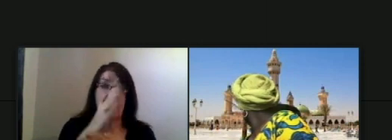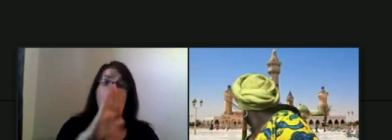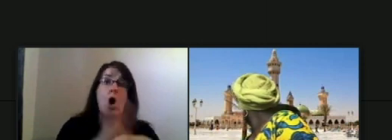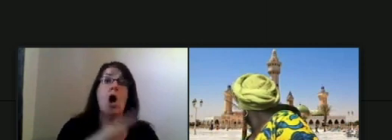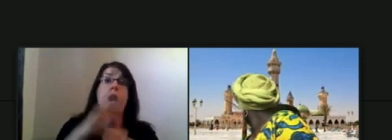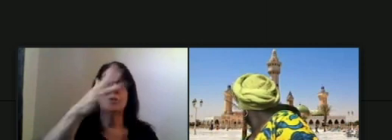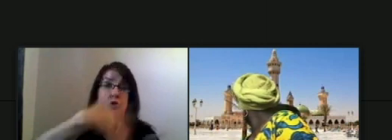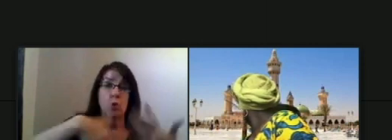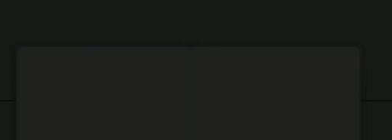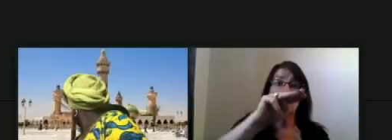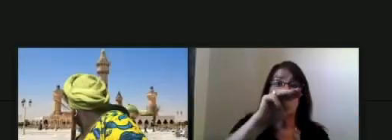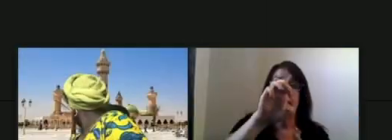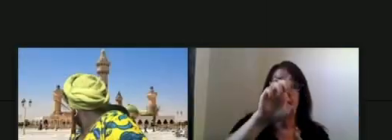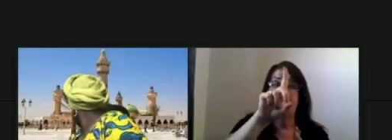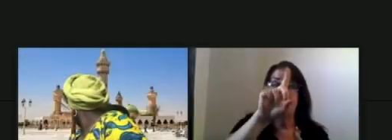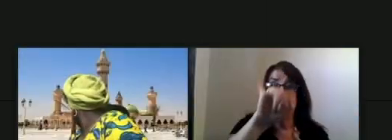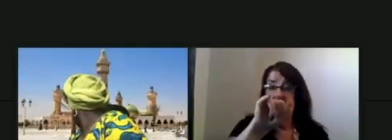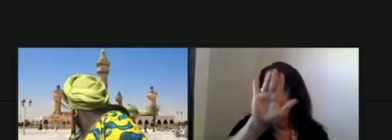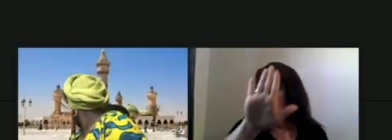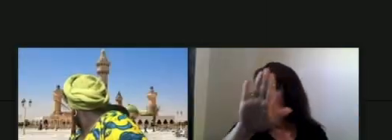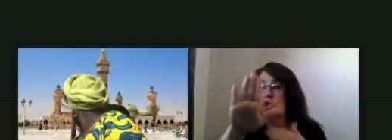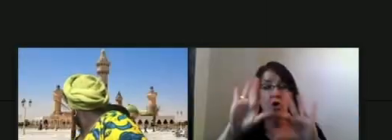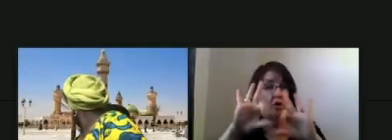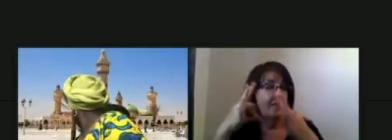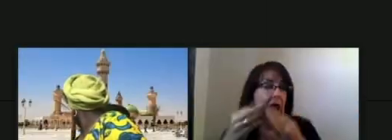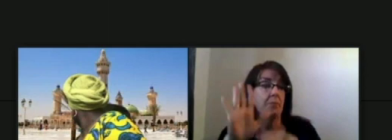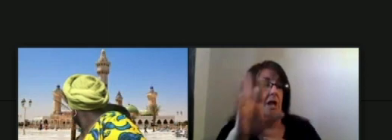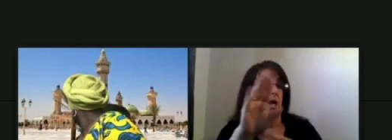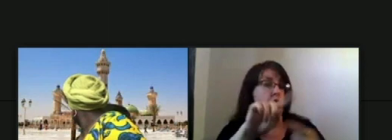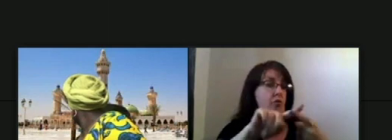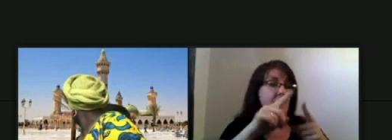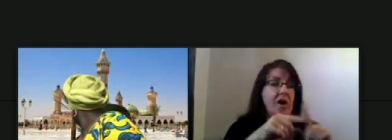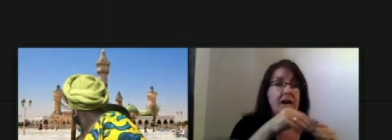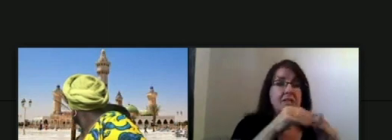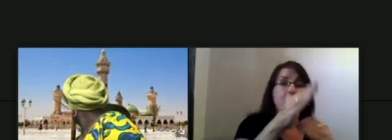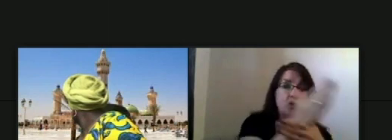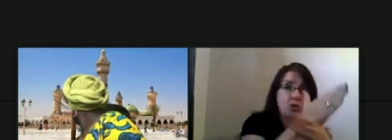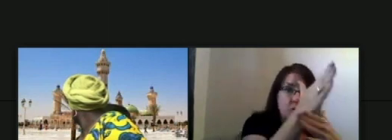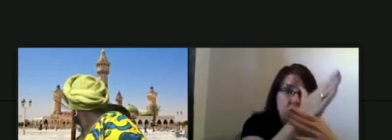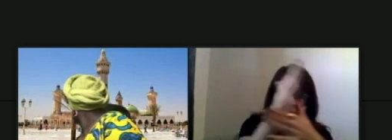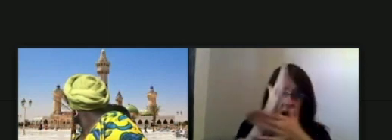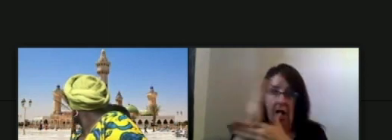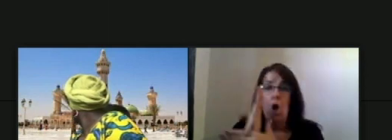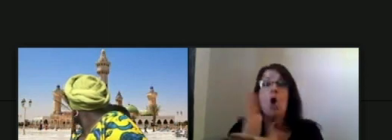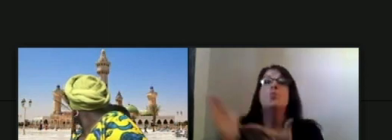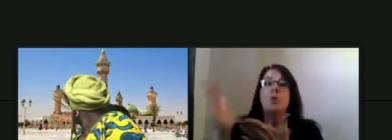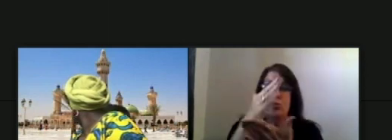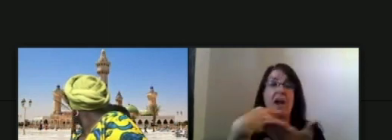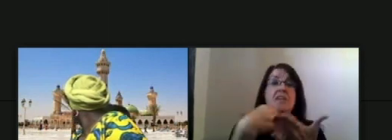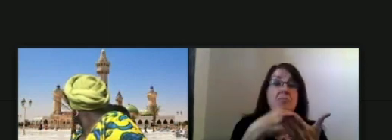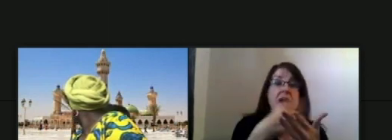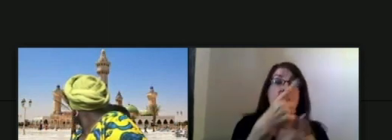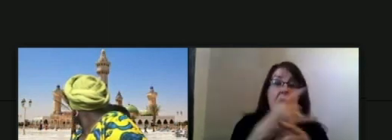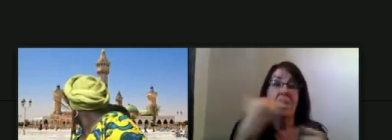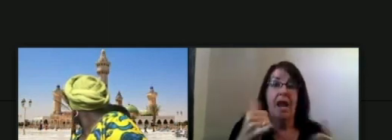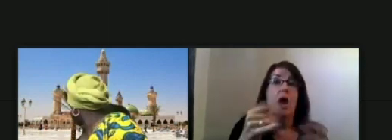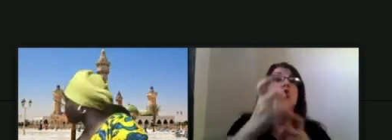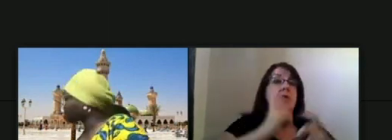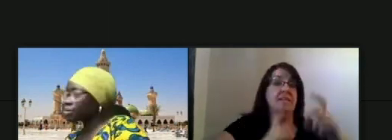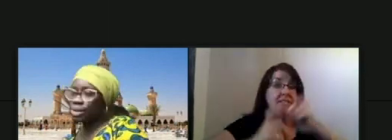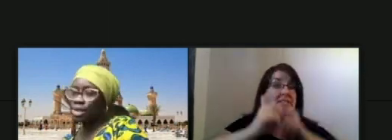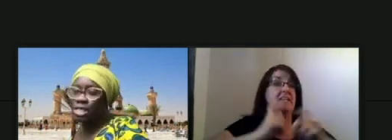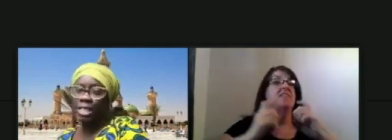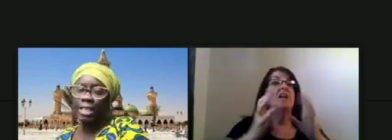it with, you know, your family, your friends, because we're still raising funds. We're still receiving